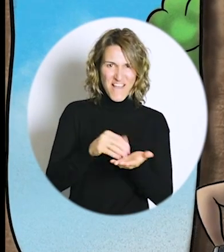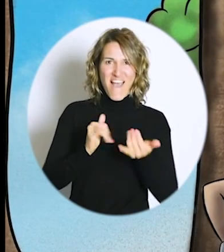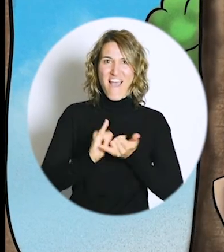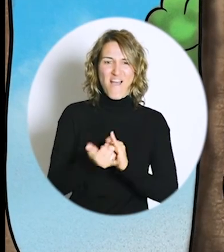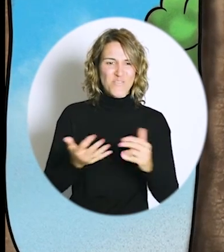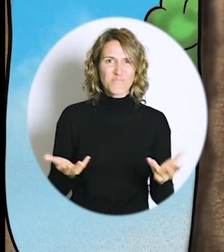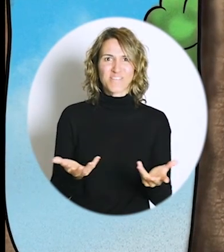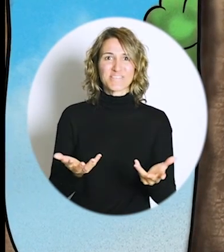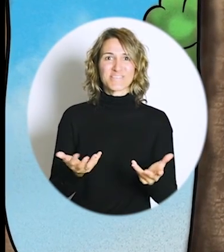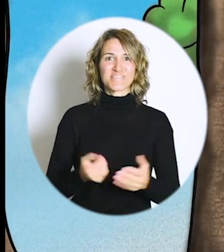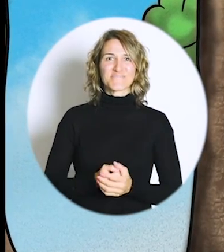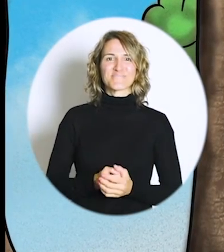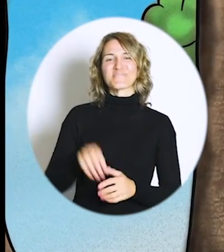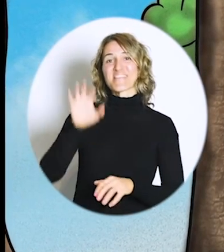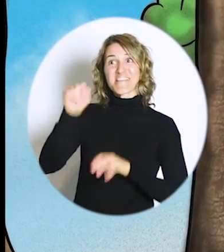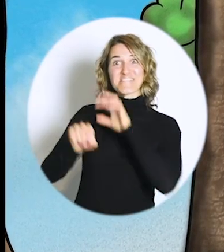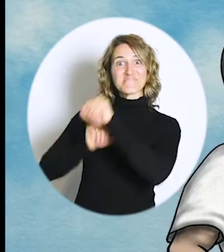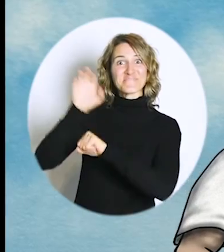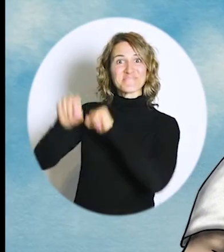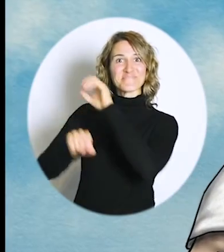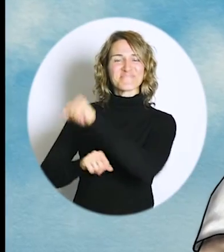how to Climb